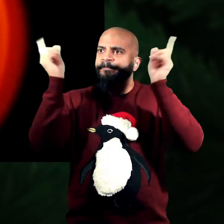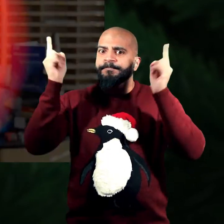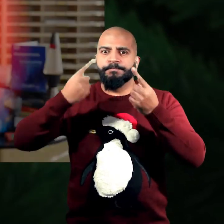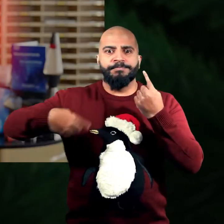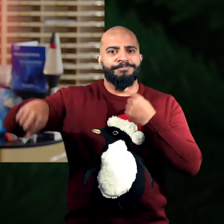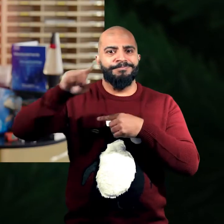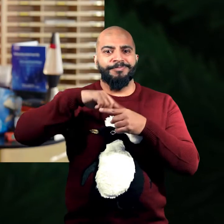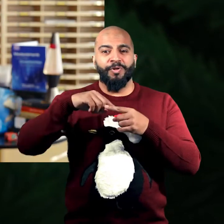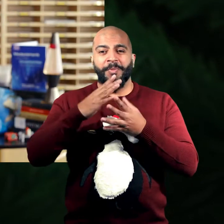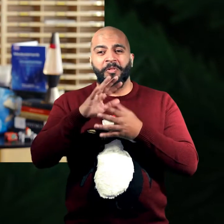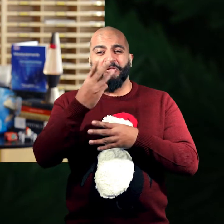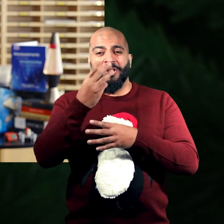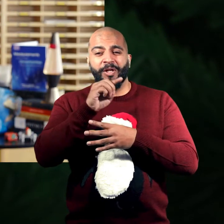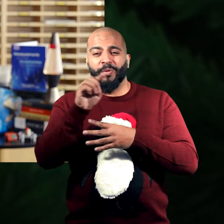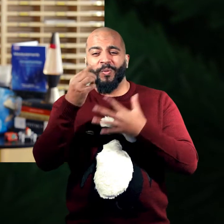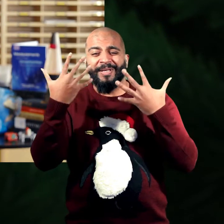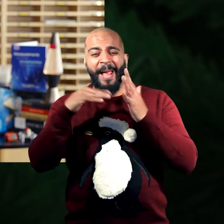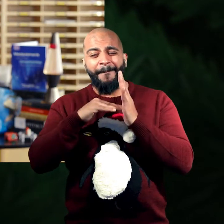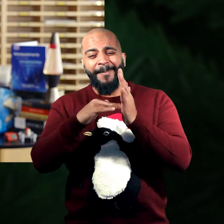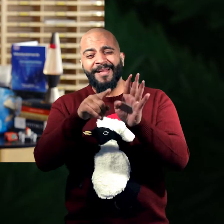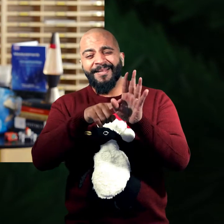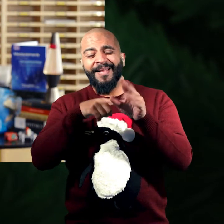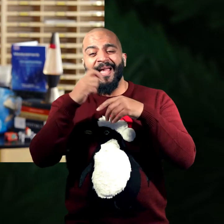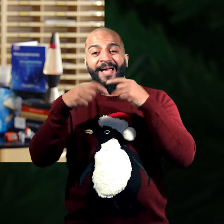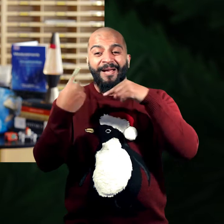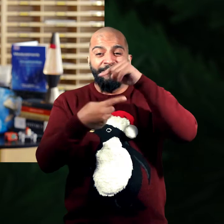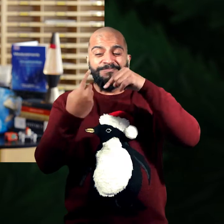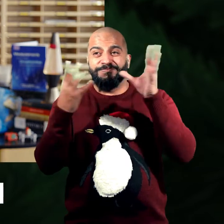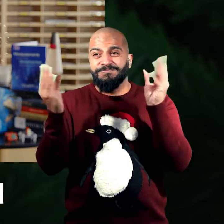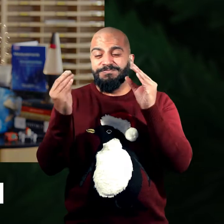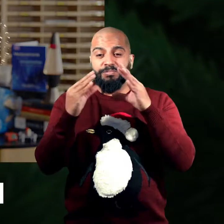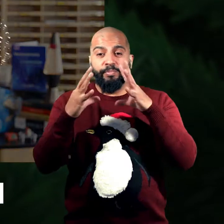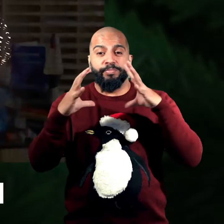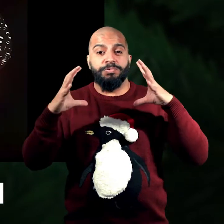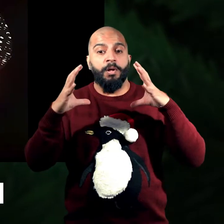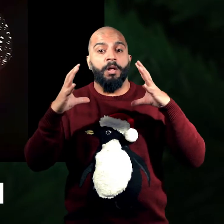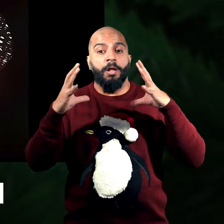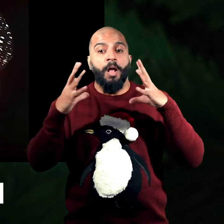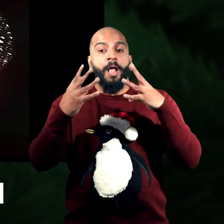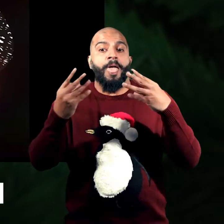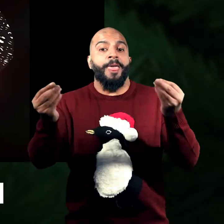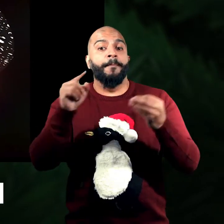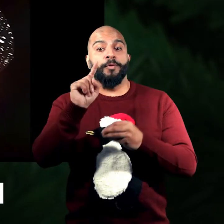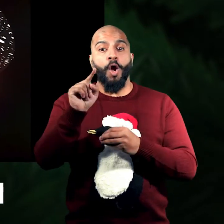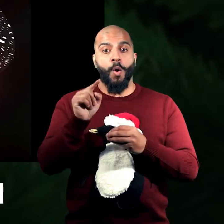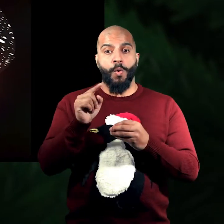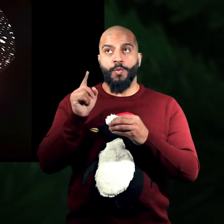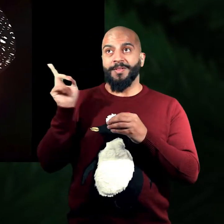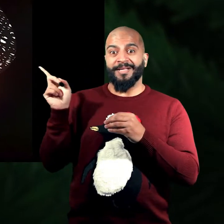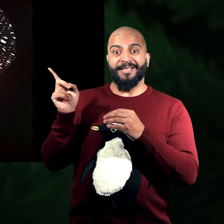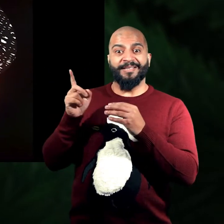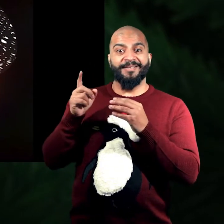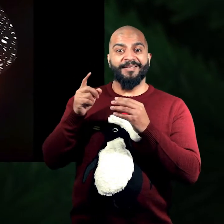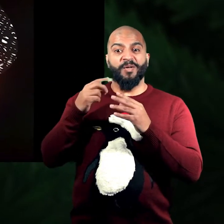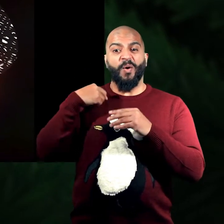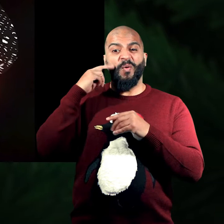different. After about 3 to 10 million years, the gas in the disk is gone, and all that's left of the disk is a lot of dust.